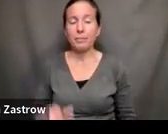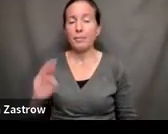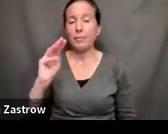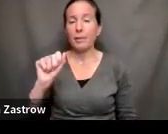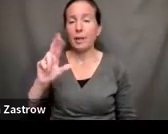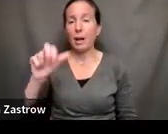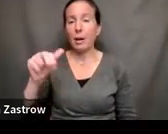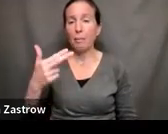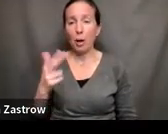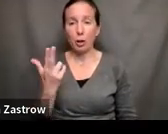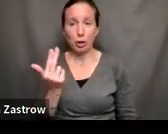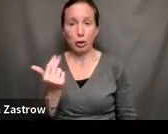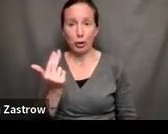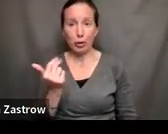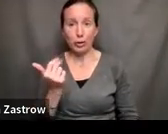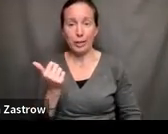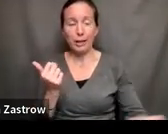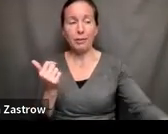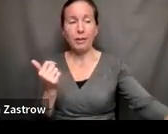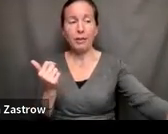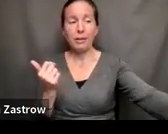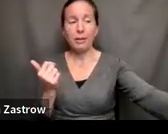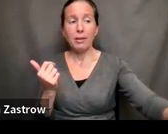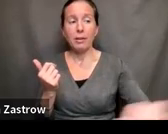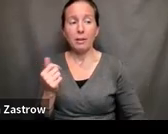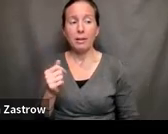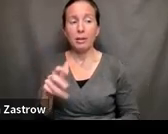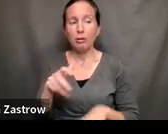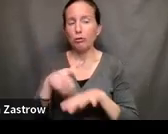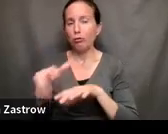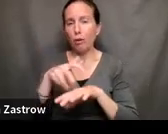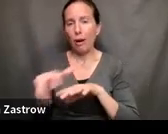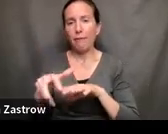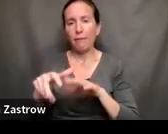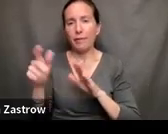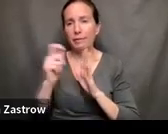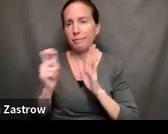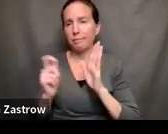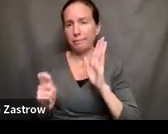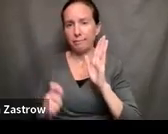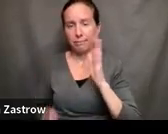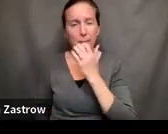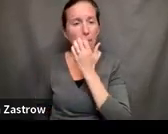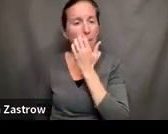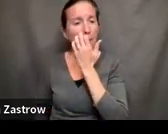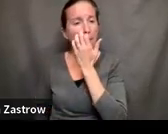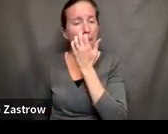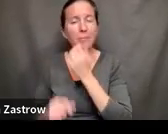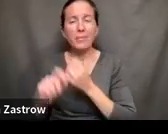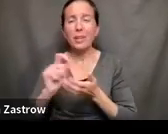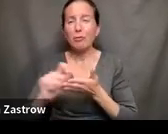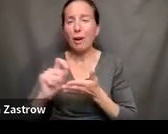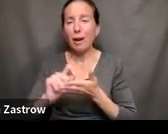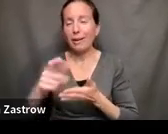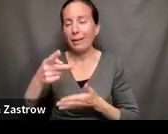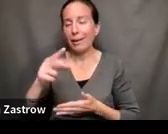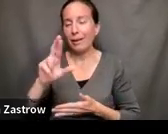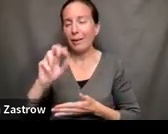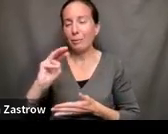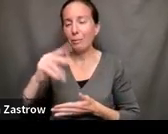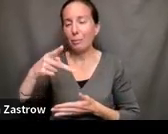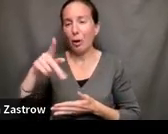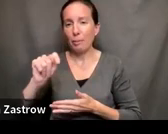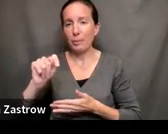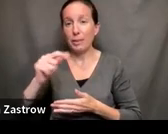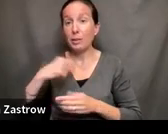13th, they were working on a rough draft for a writing prompt. I was able to go into the classroom and